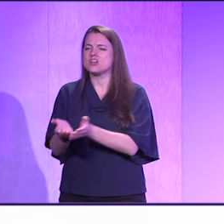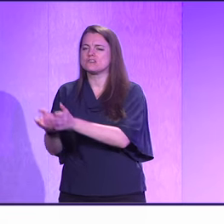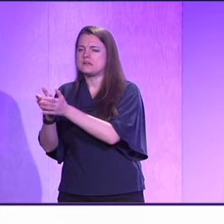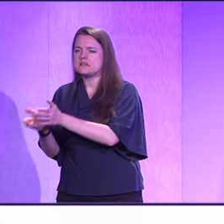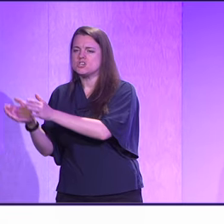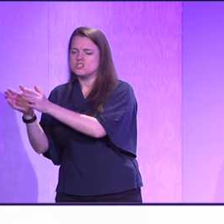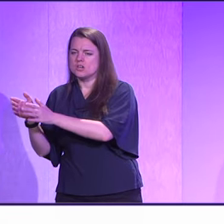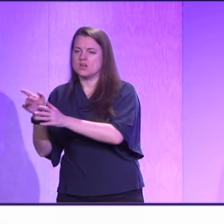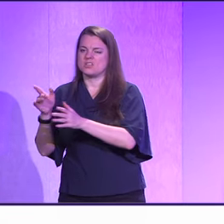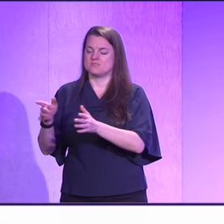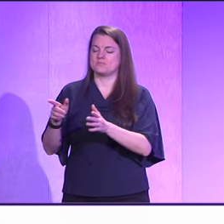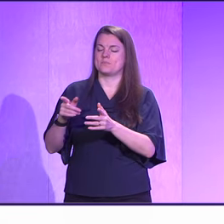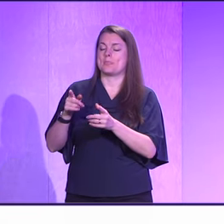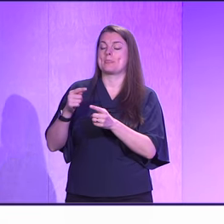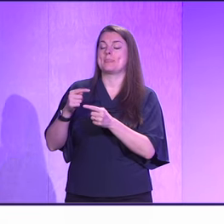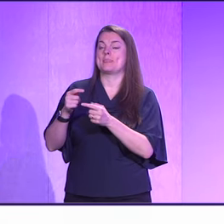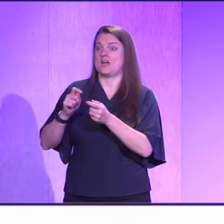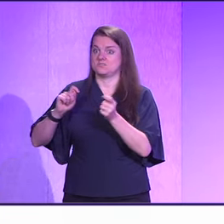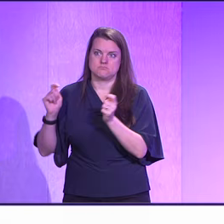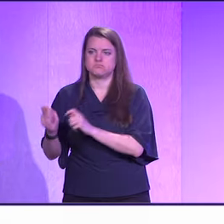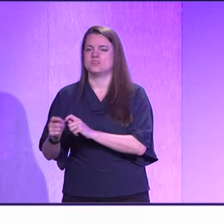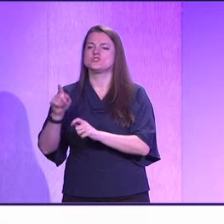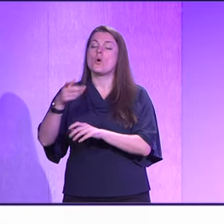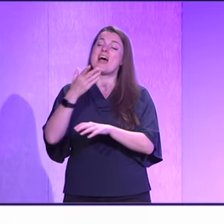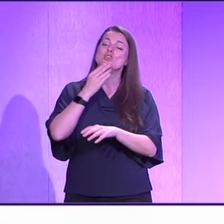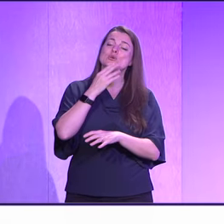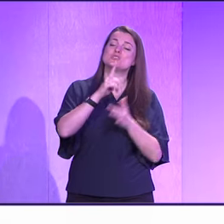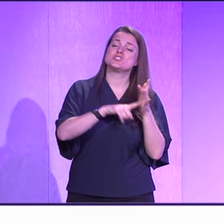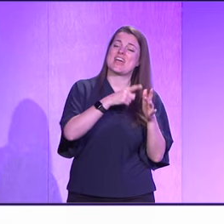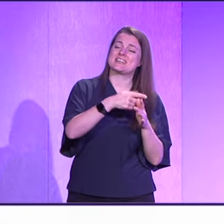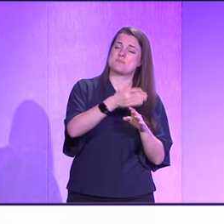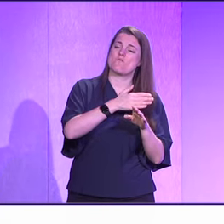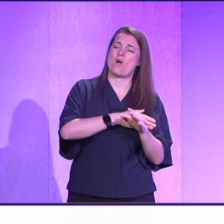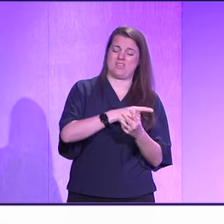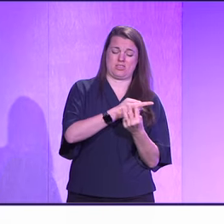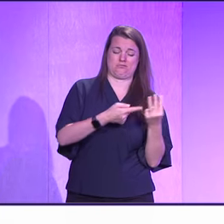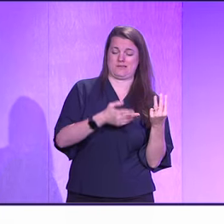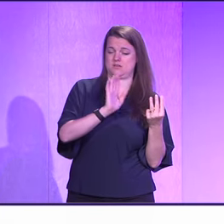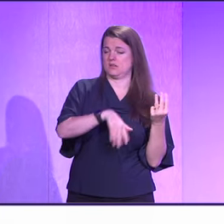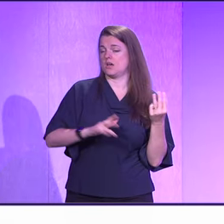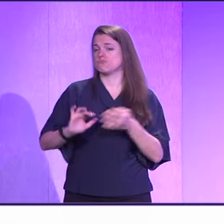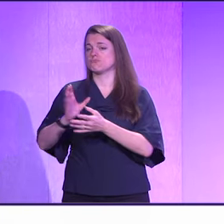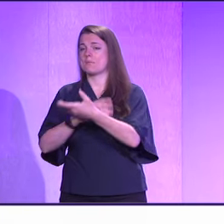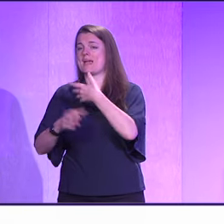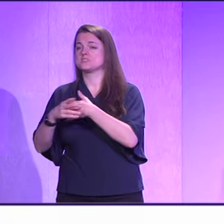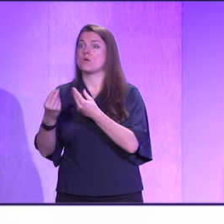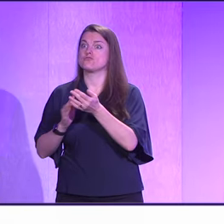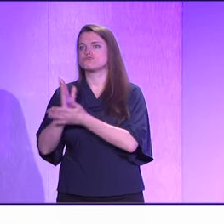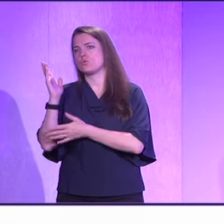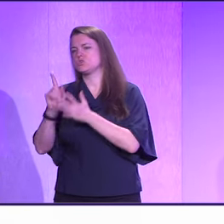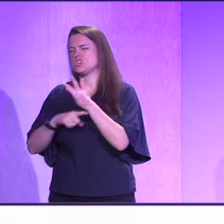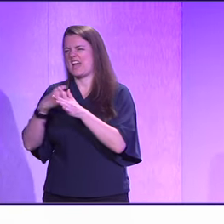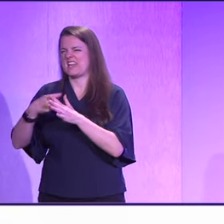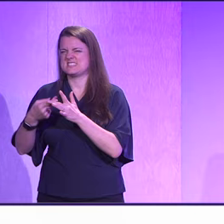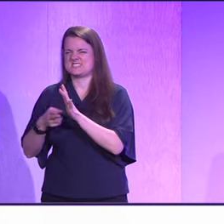automated, I wanted to click ops it. So I'd done Jenkins in the past and said, well, yeah, okay, so you set it up so it auto scales, but you still need to go